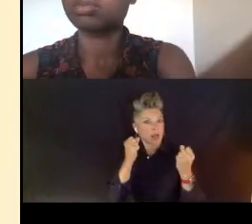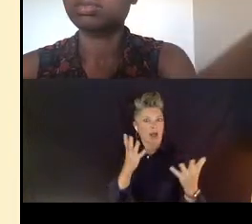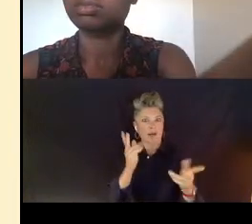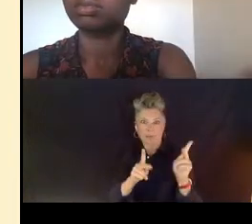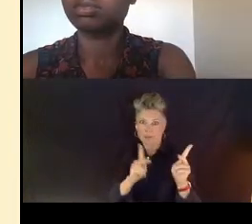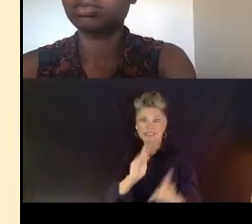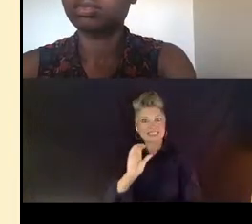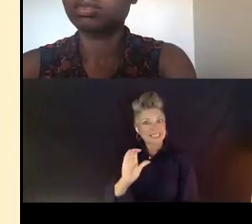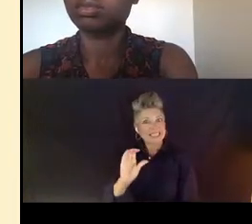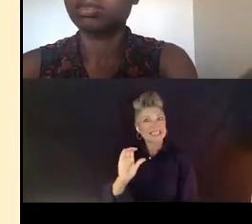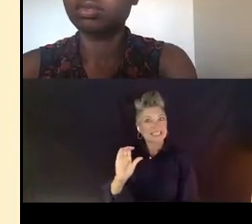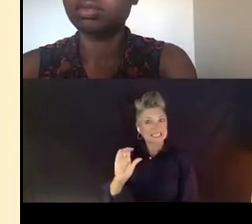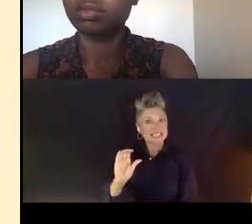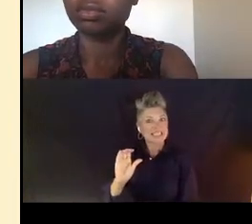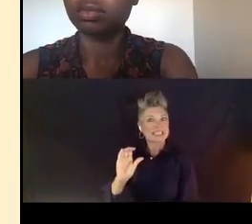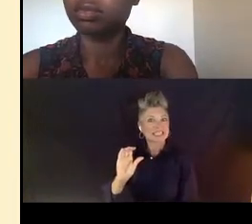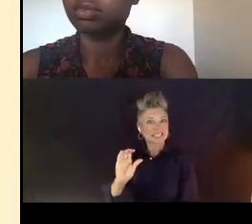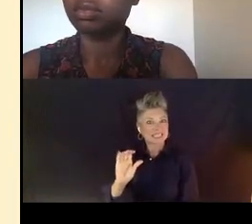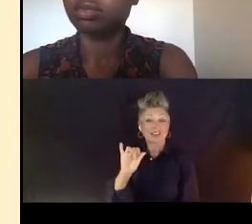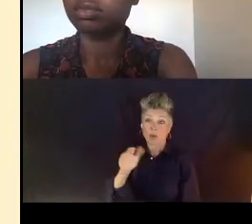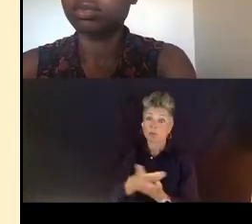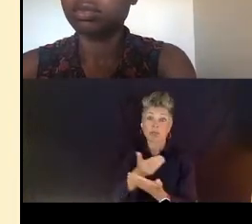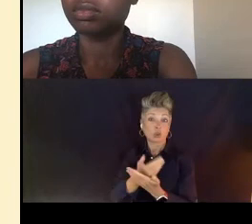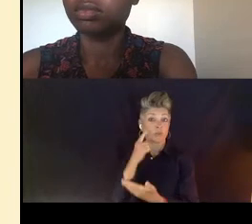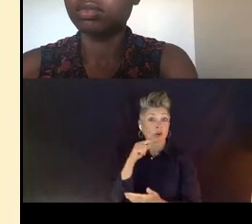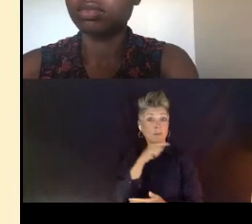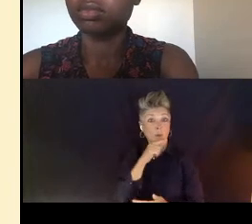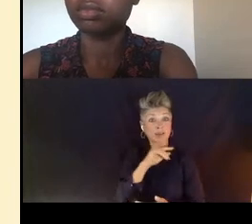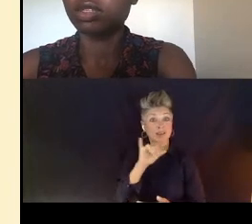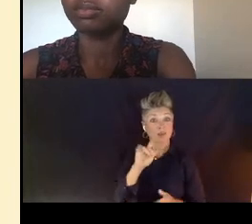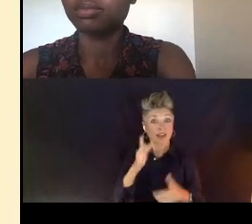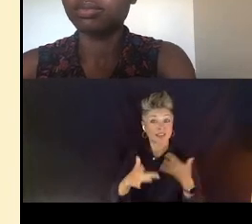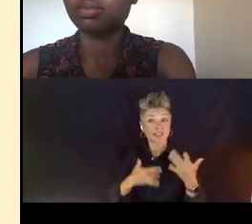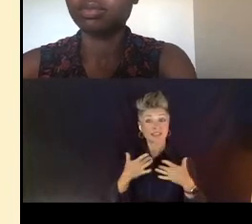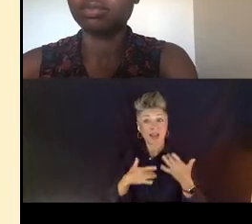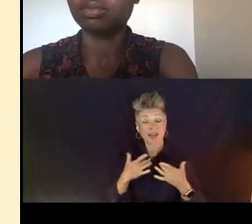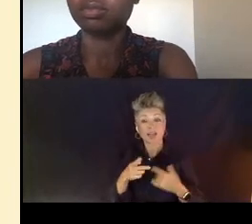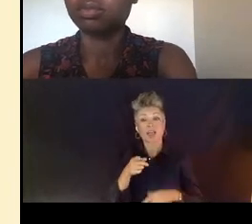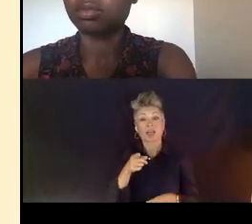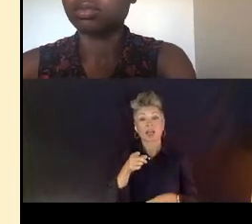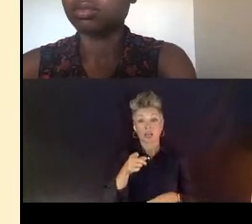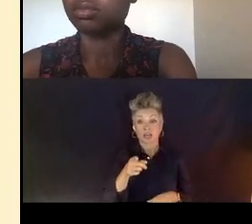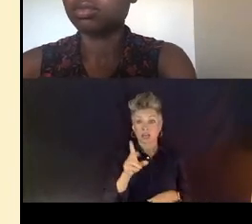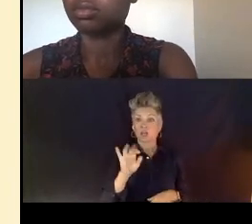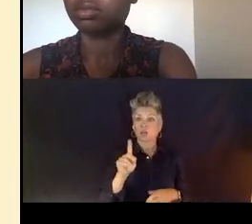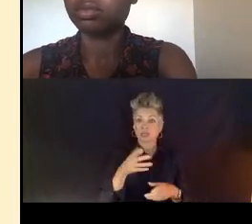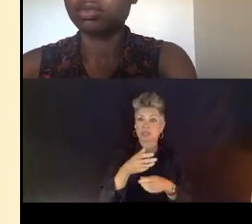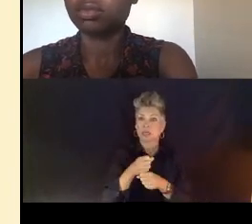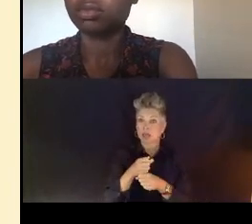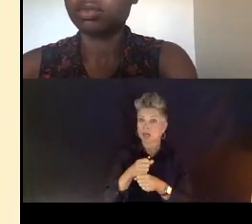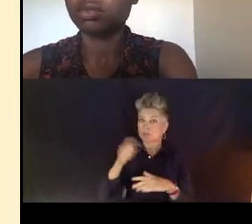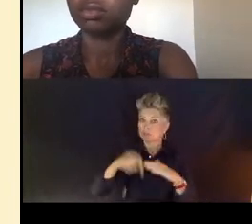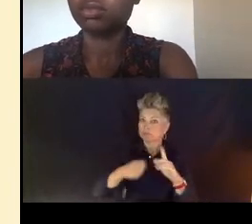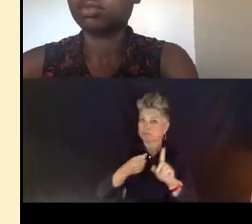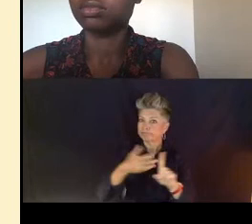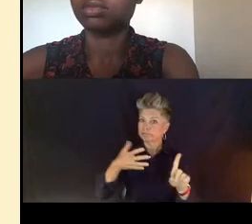C, and that would be something more new for Milwaukee, so that's exciting. You did get a detailed question, Angelique, if you don't mind, but I'd